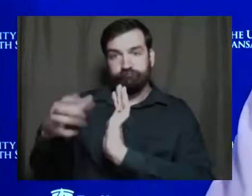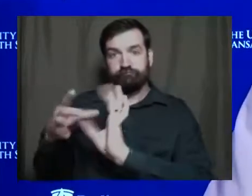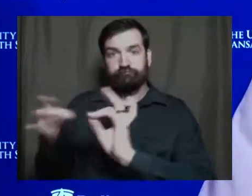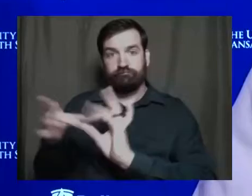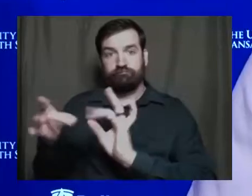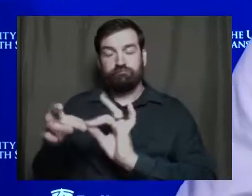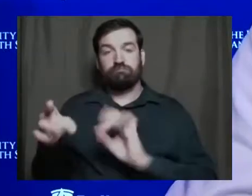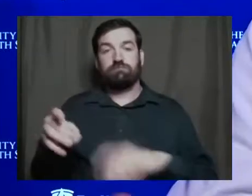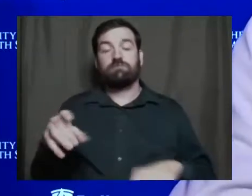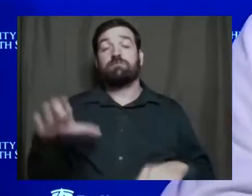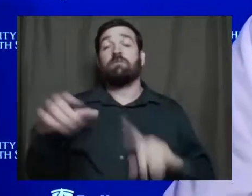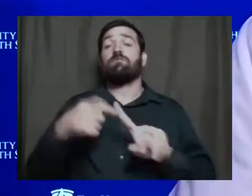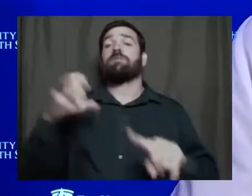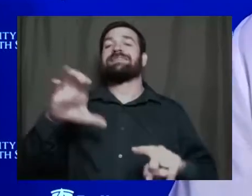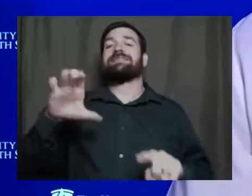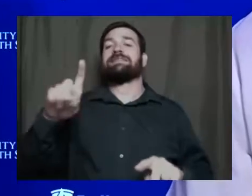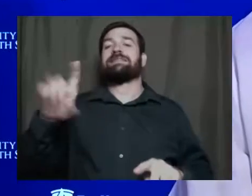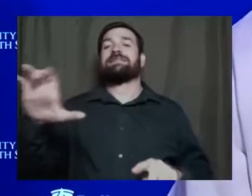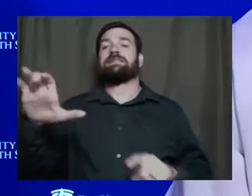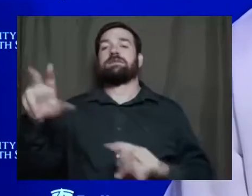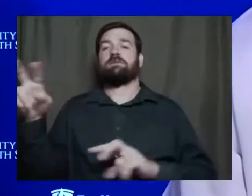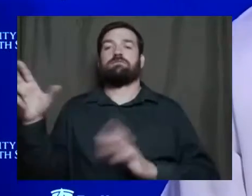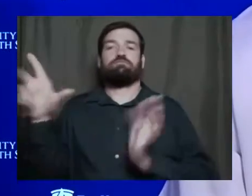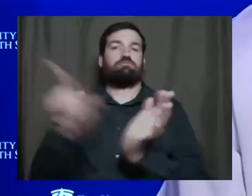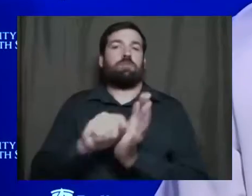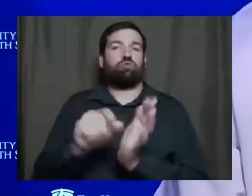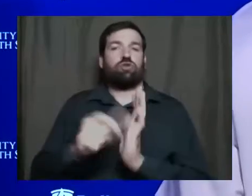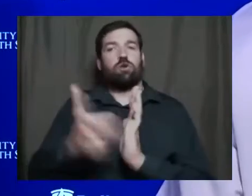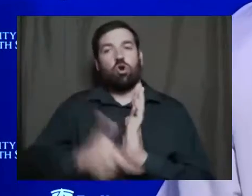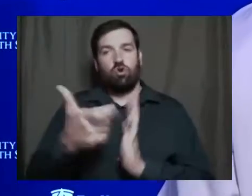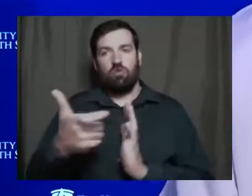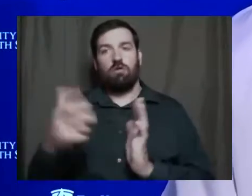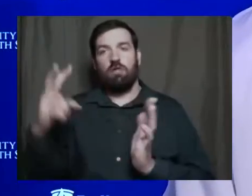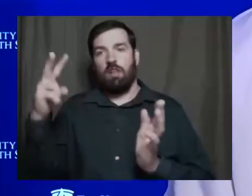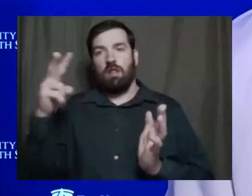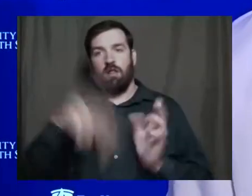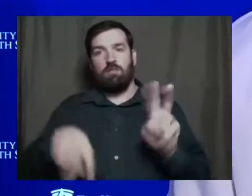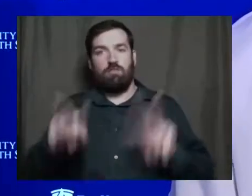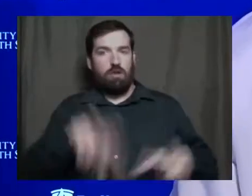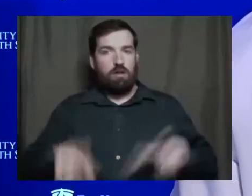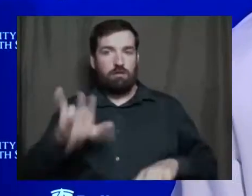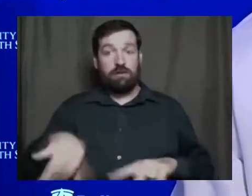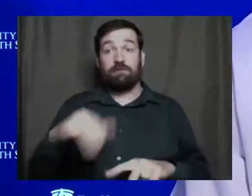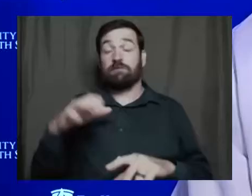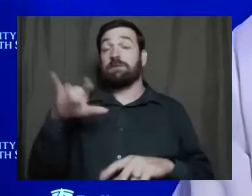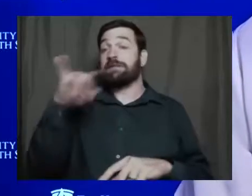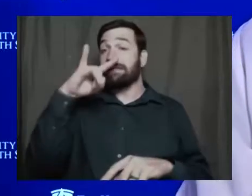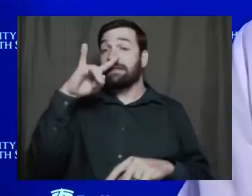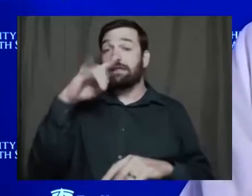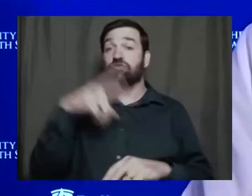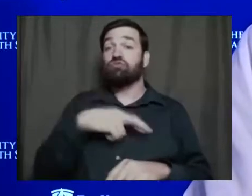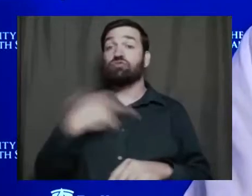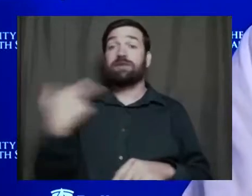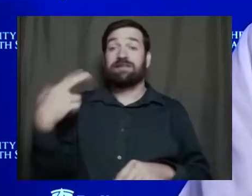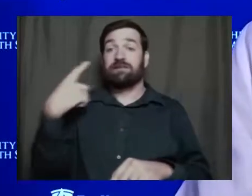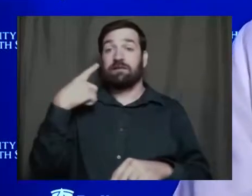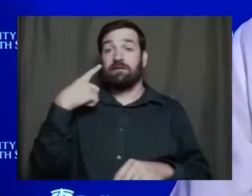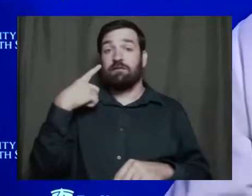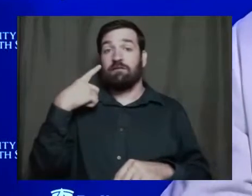they published an article looking at that. And certainly kids' risks of myocarditis following